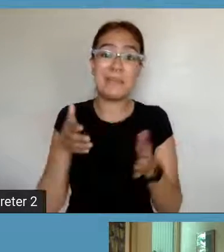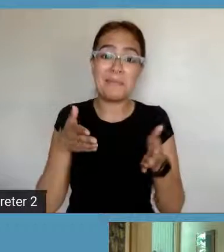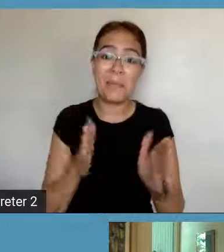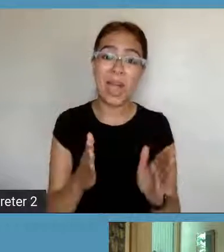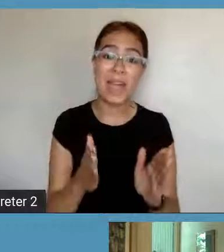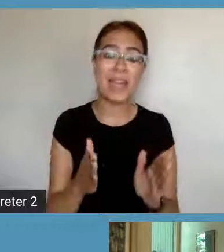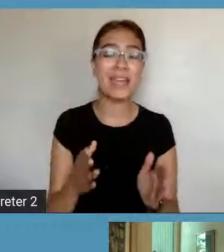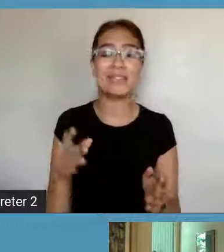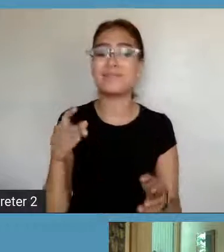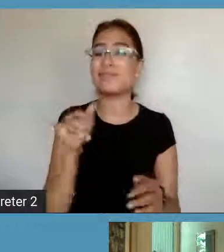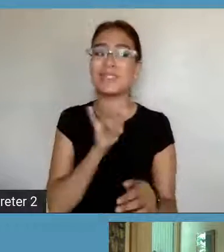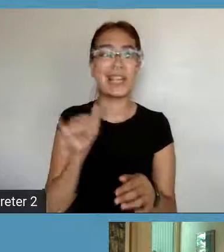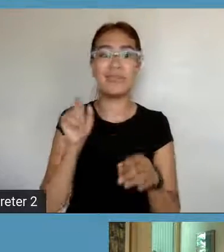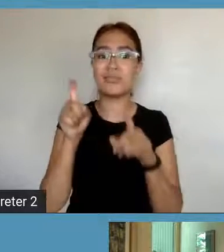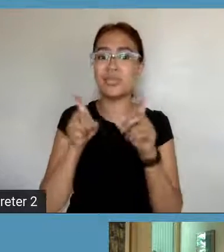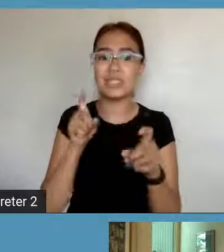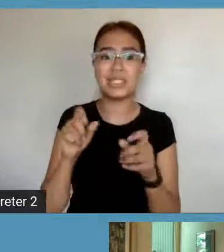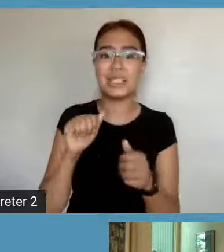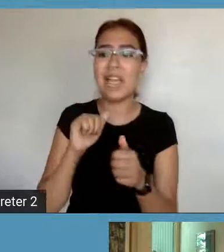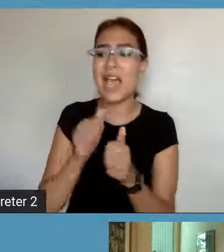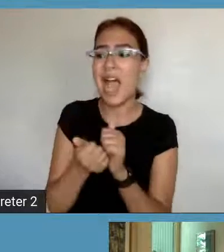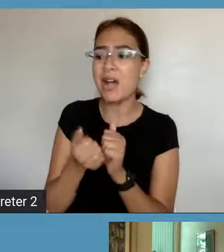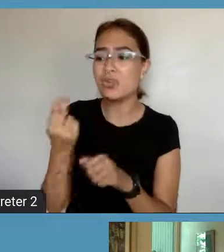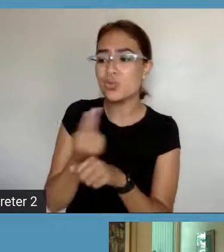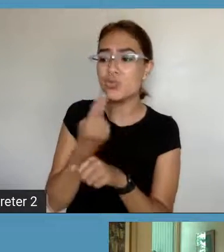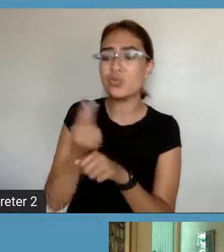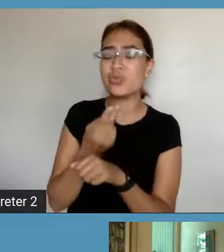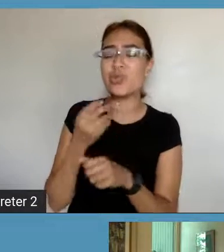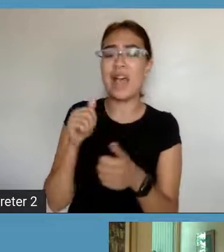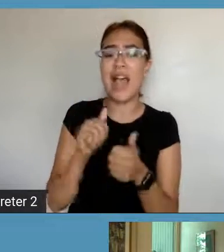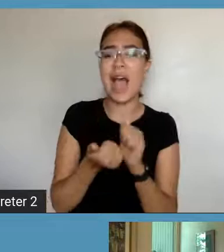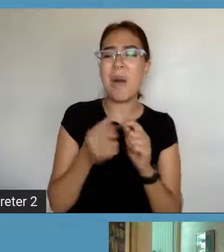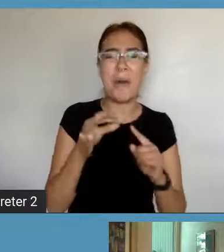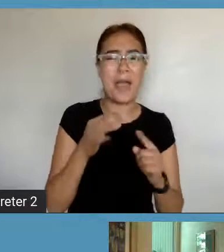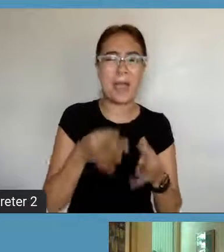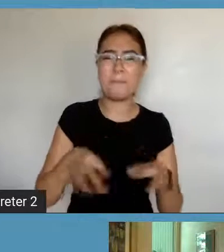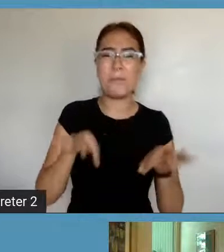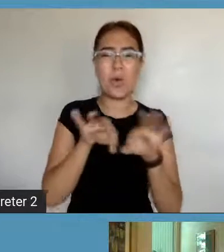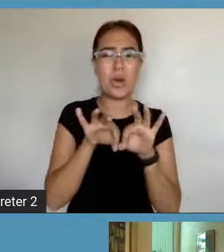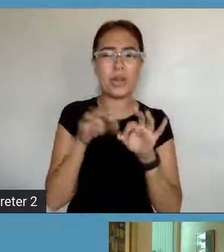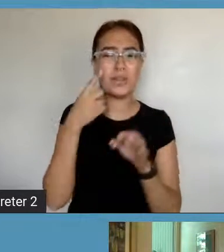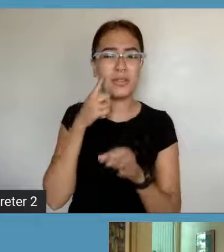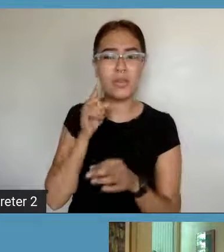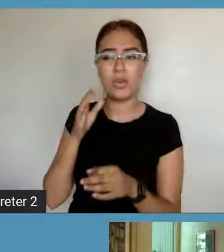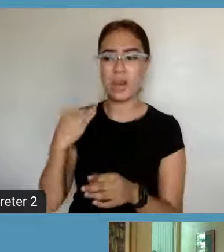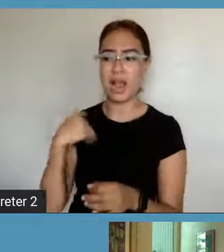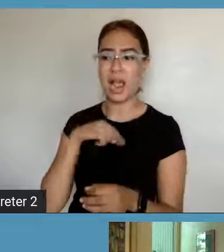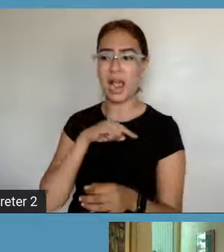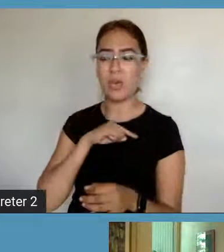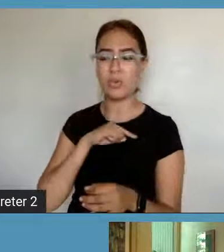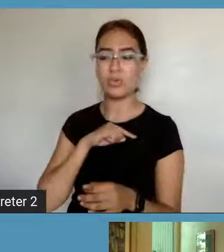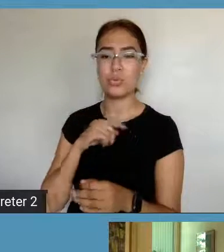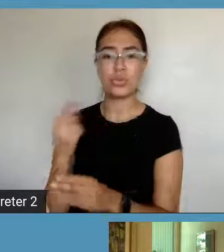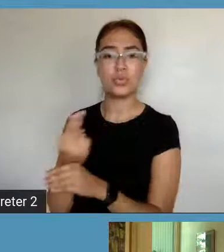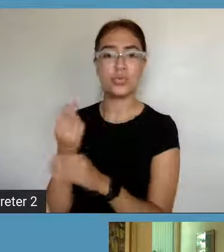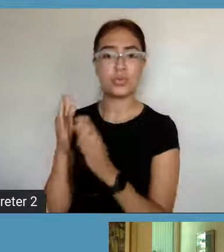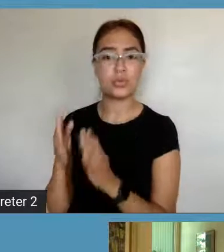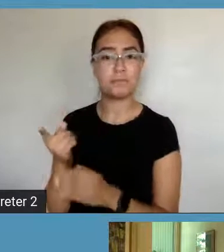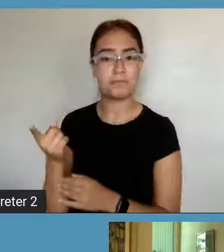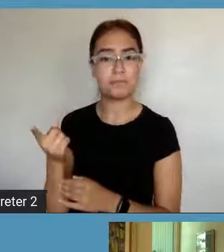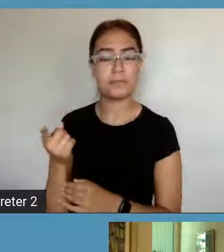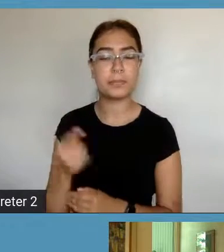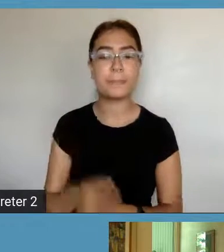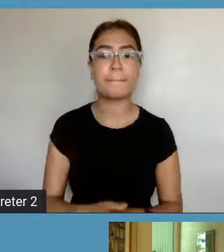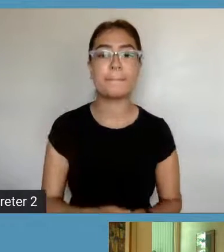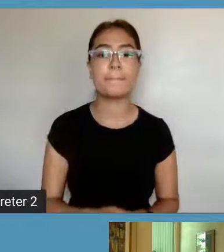of, again, how useful and how valuable is this going to be to our user? And I think that is a